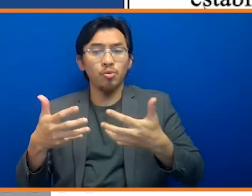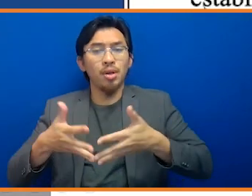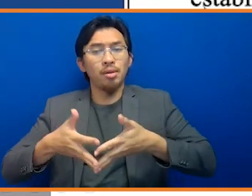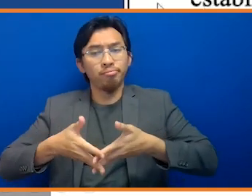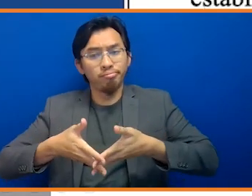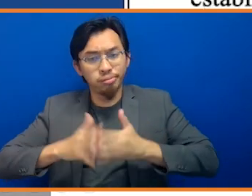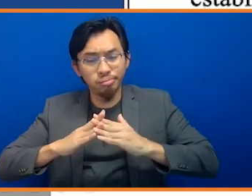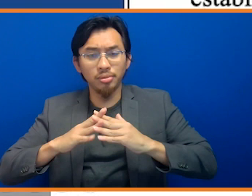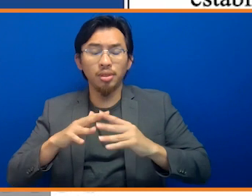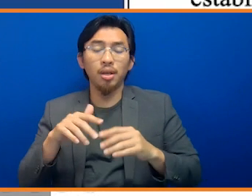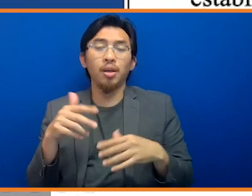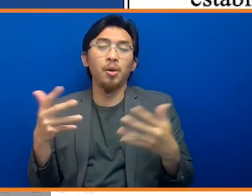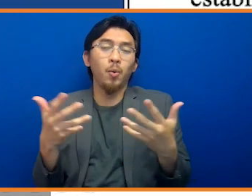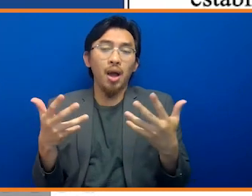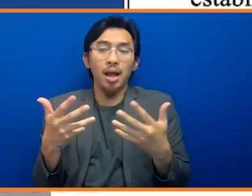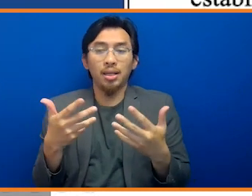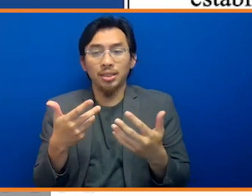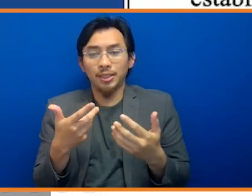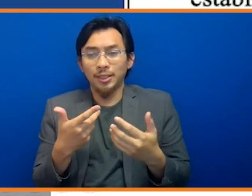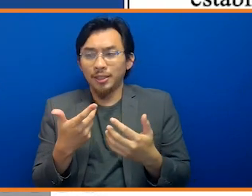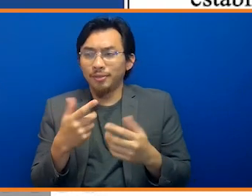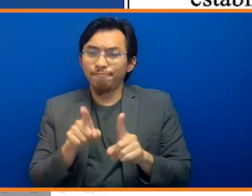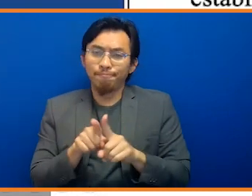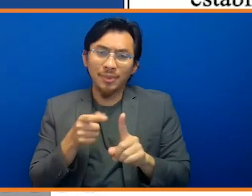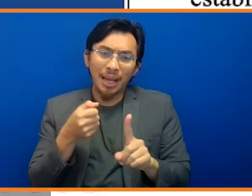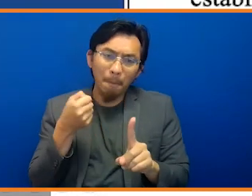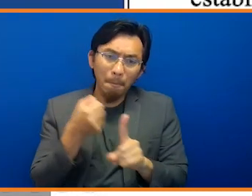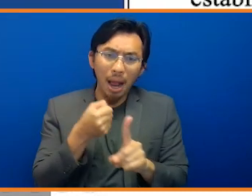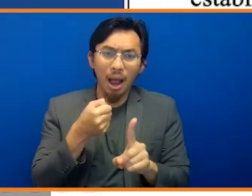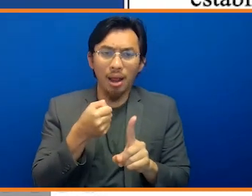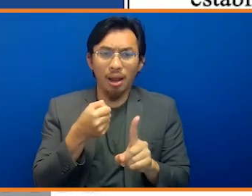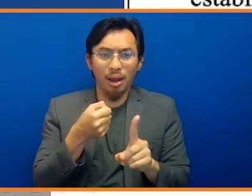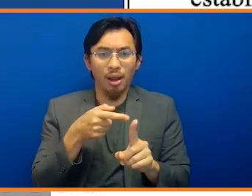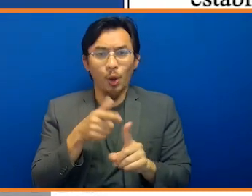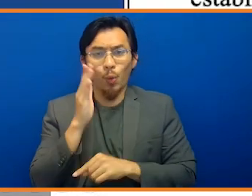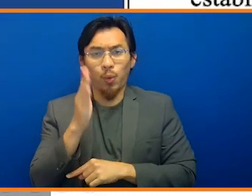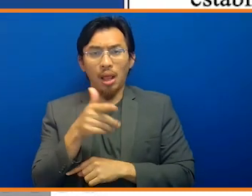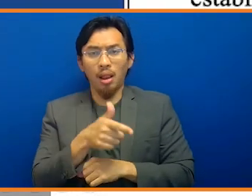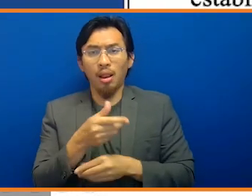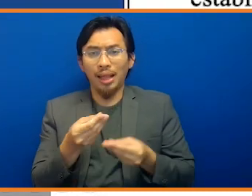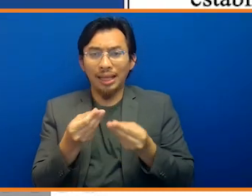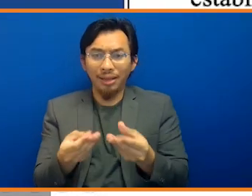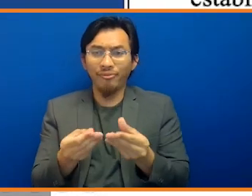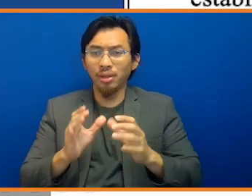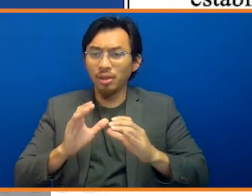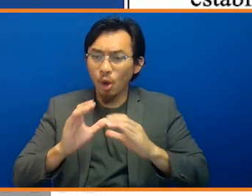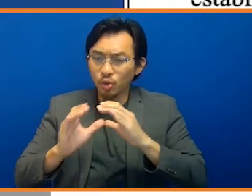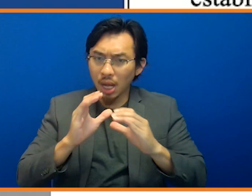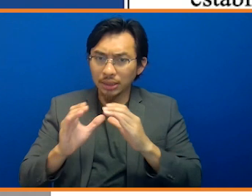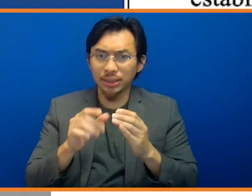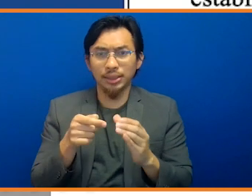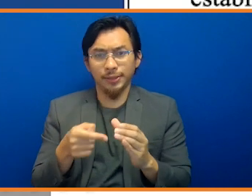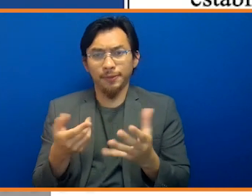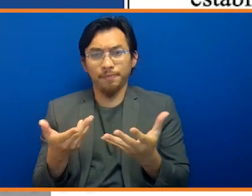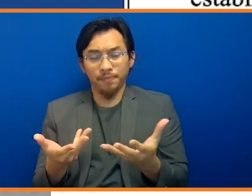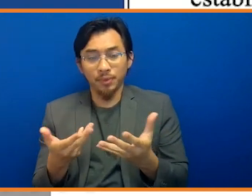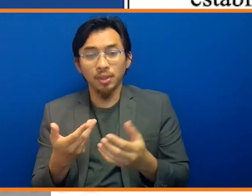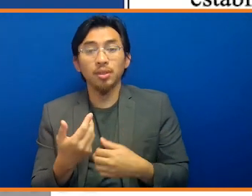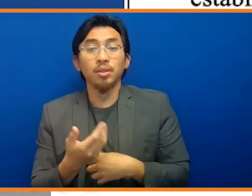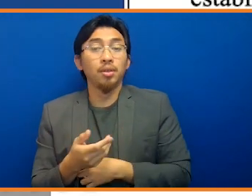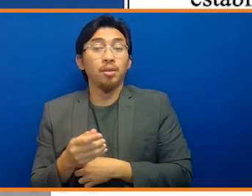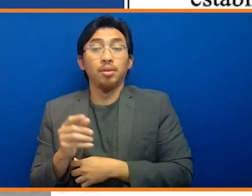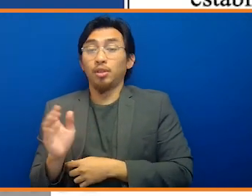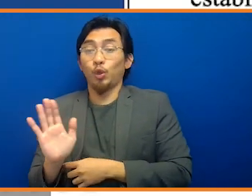whether the effort is having desired impact, and will be able to communicate to the outcomes. What